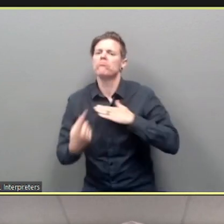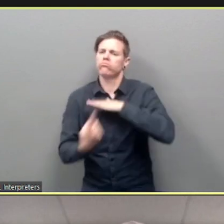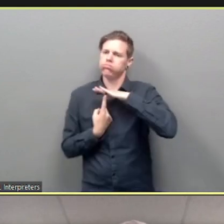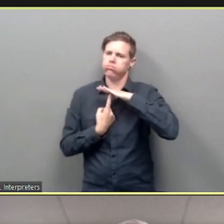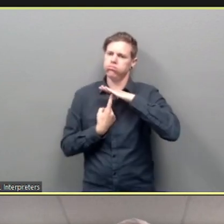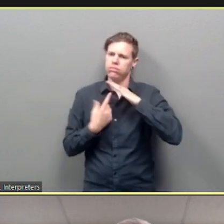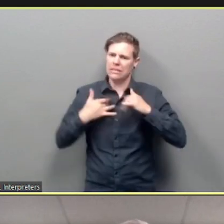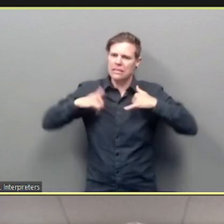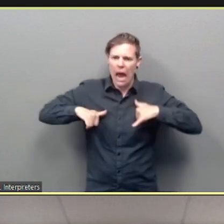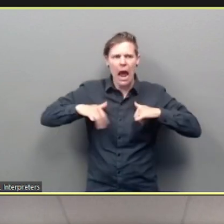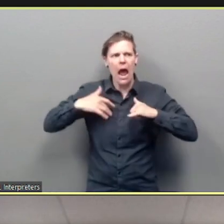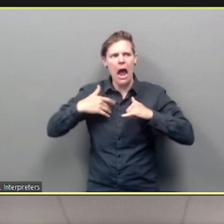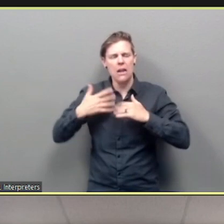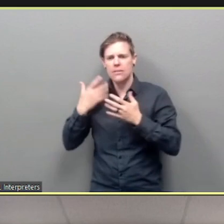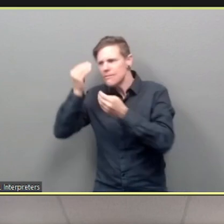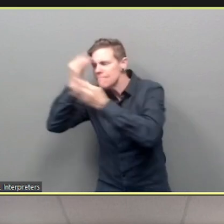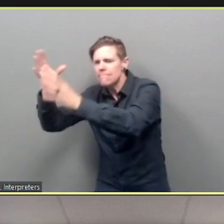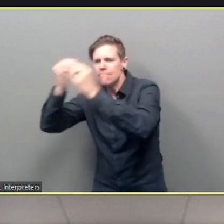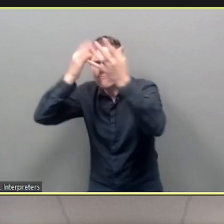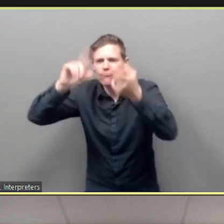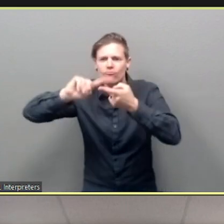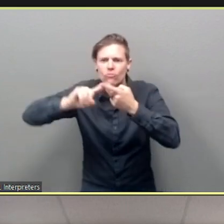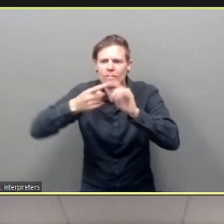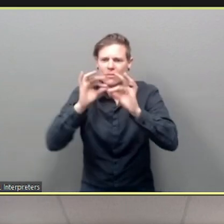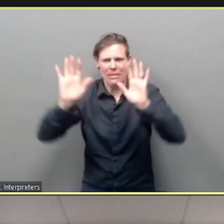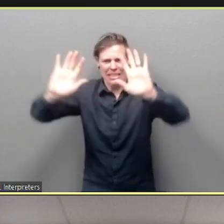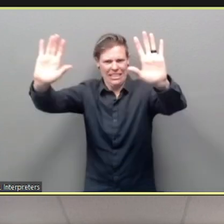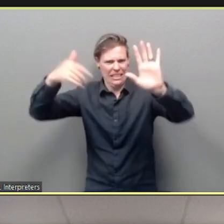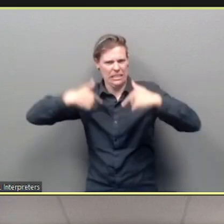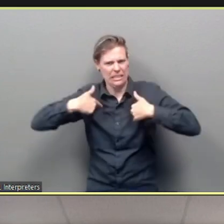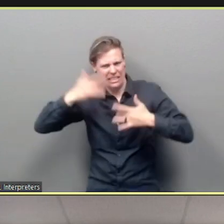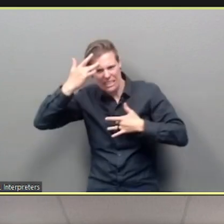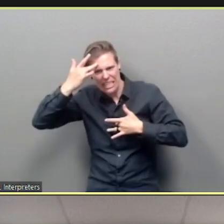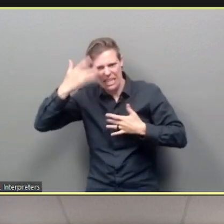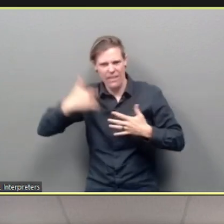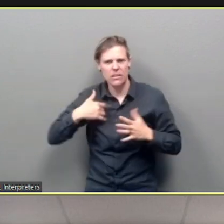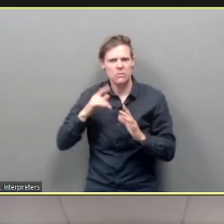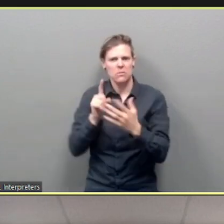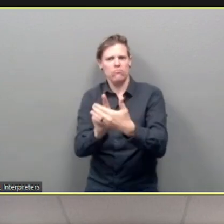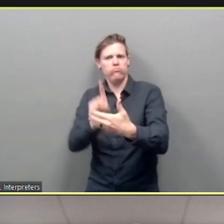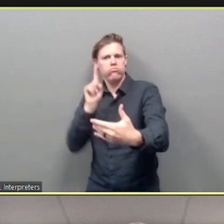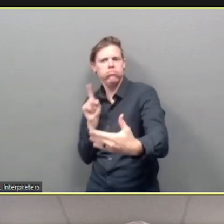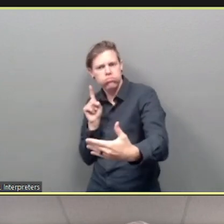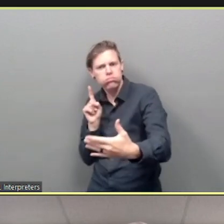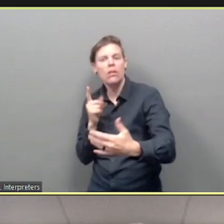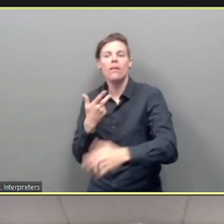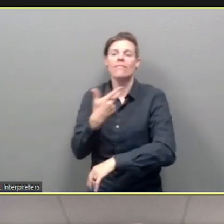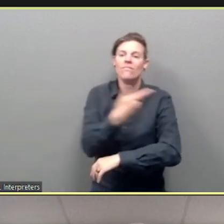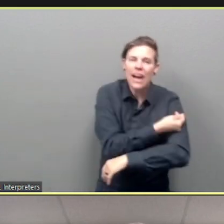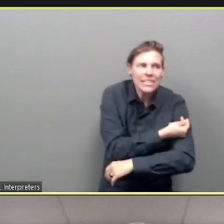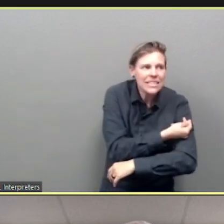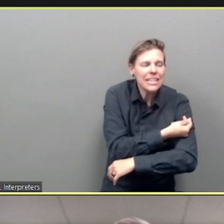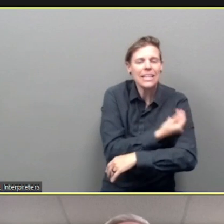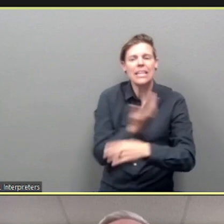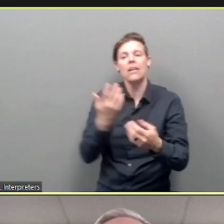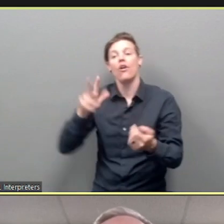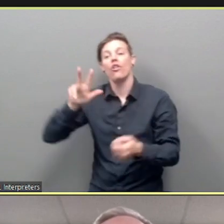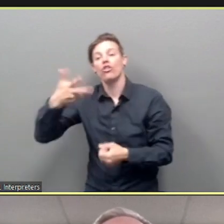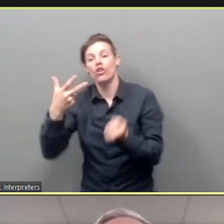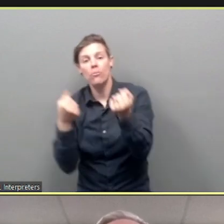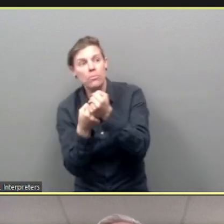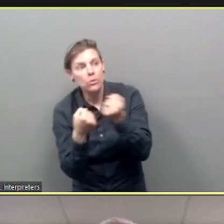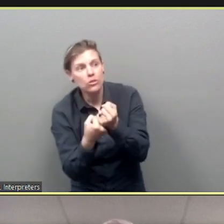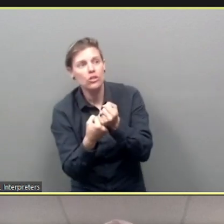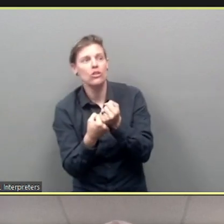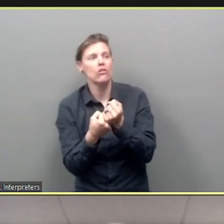need to be quarantined, and then of course, vaccines and boosters. And, you know, it's not really fair to